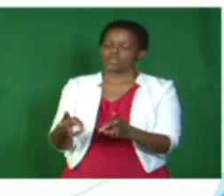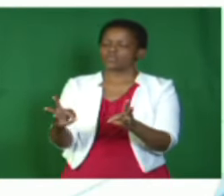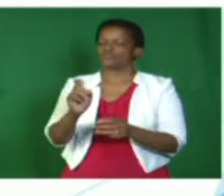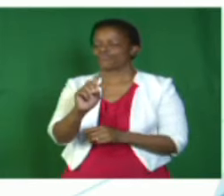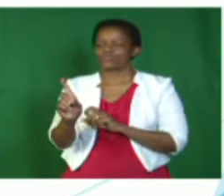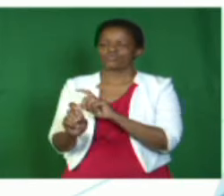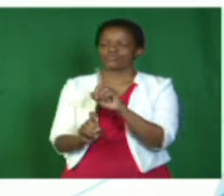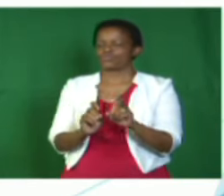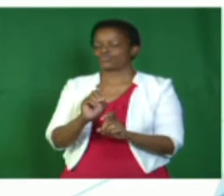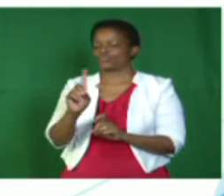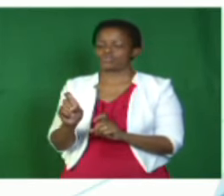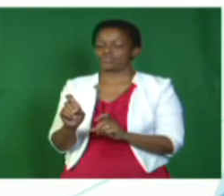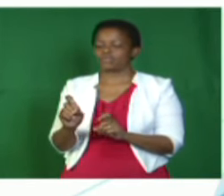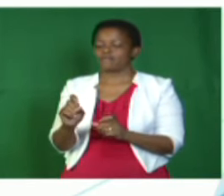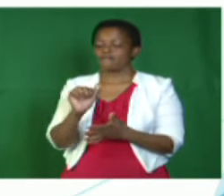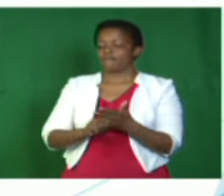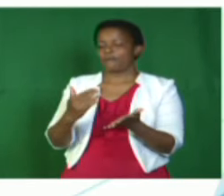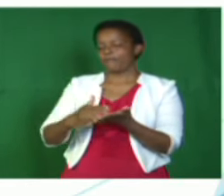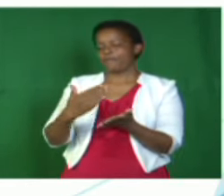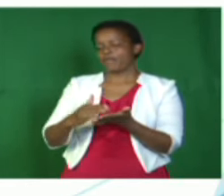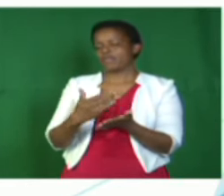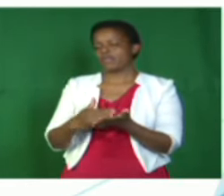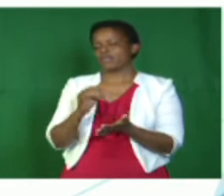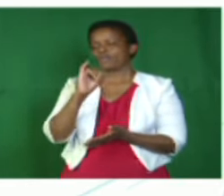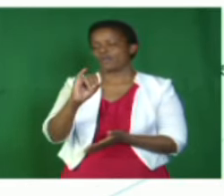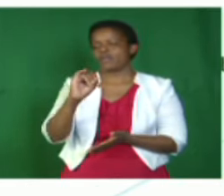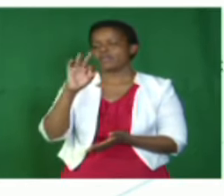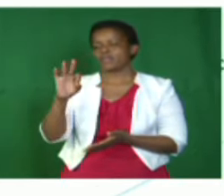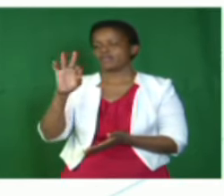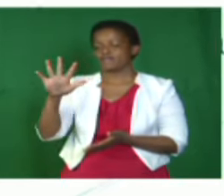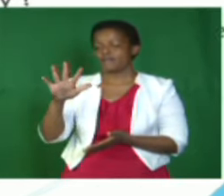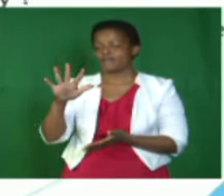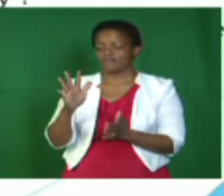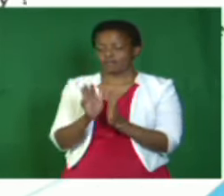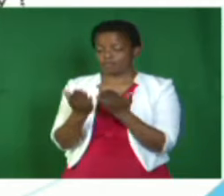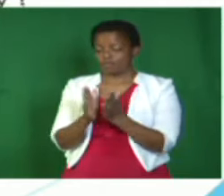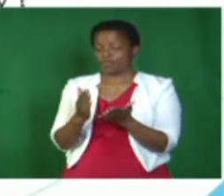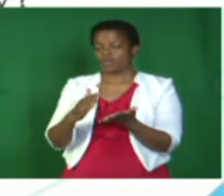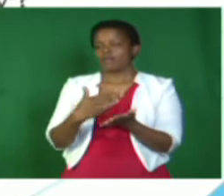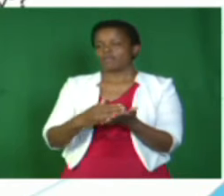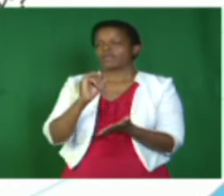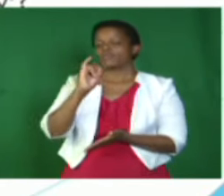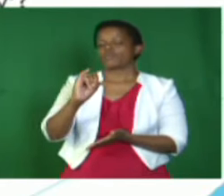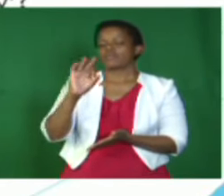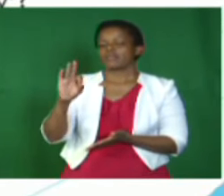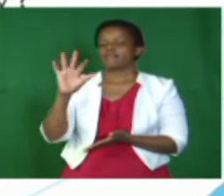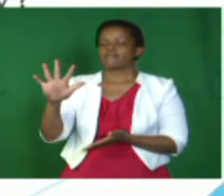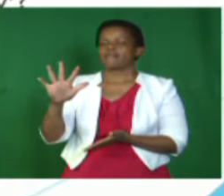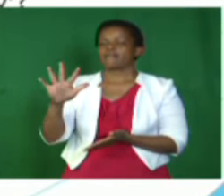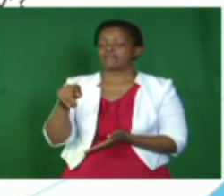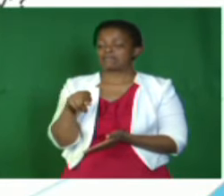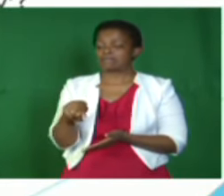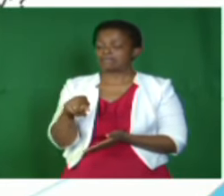is extracted from page 135 in our books, and in this page it is an article that is actually talking